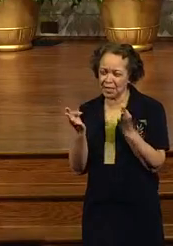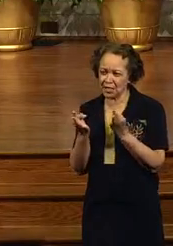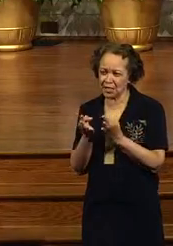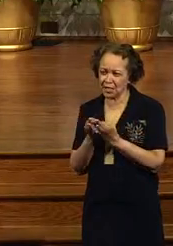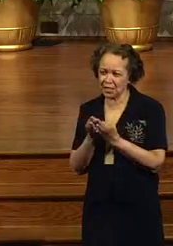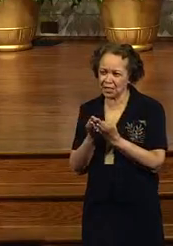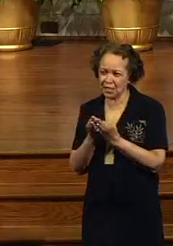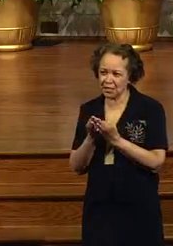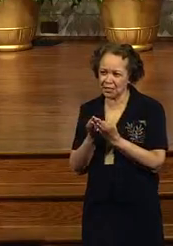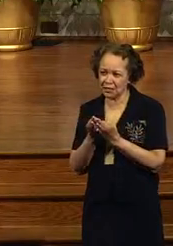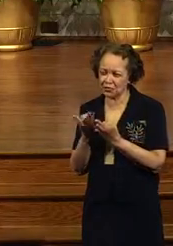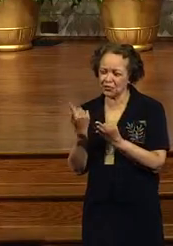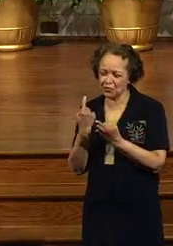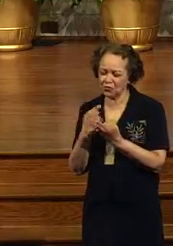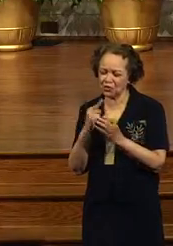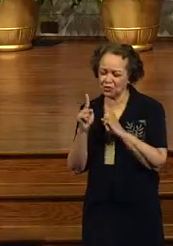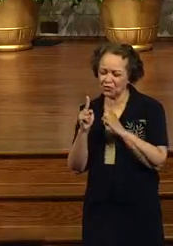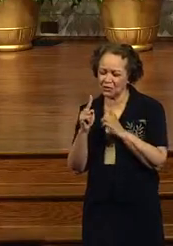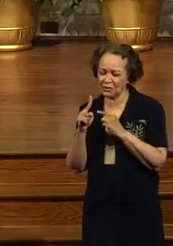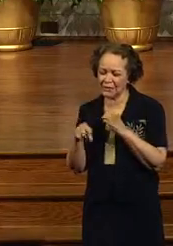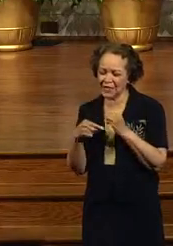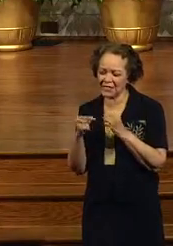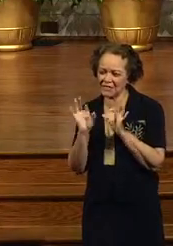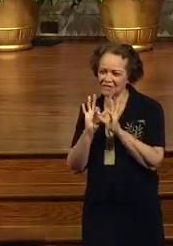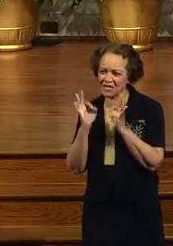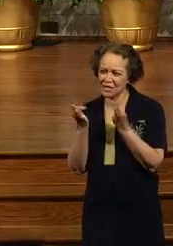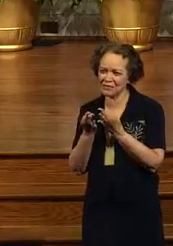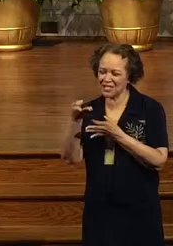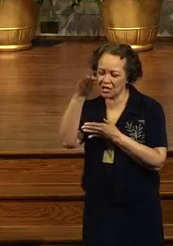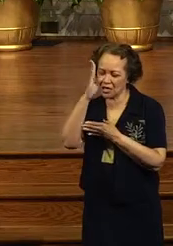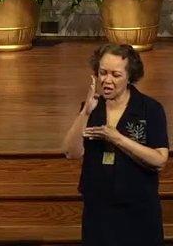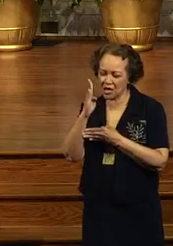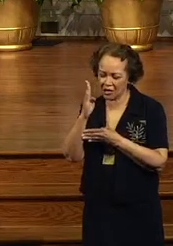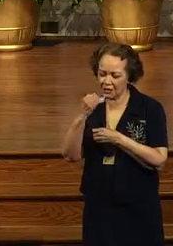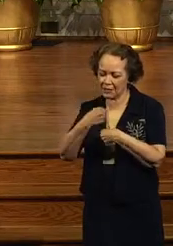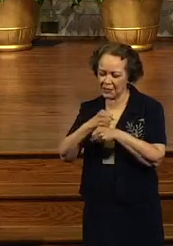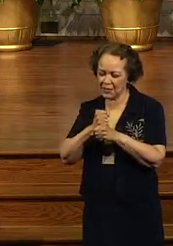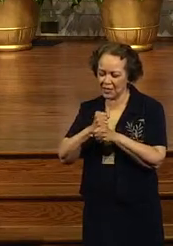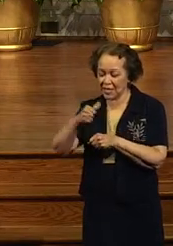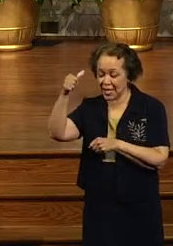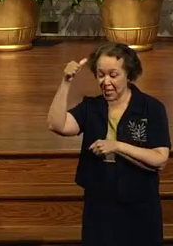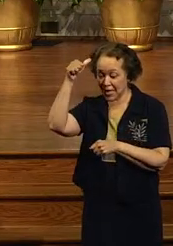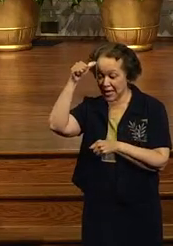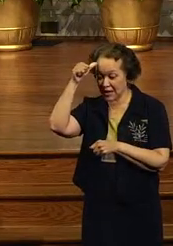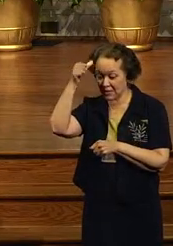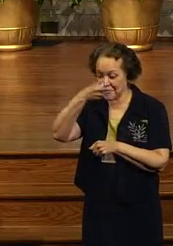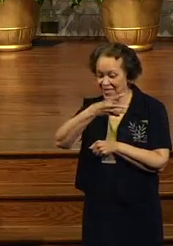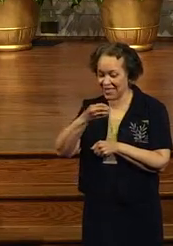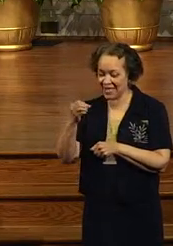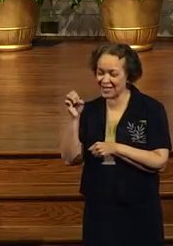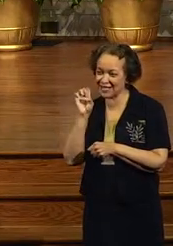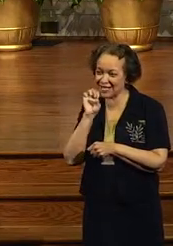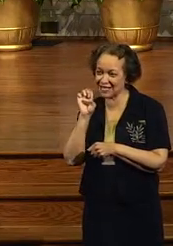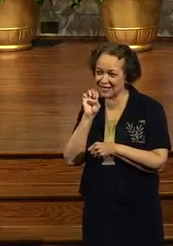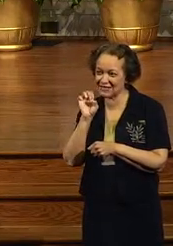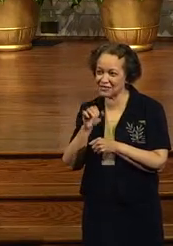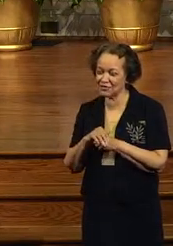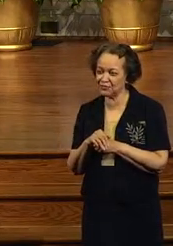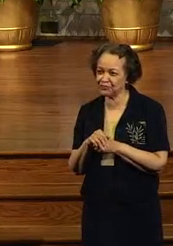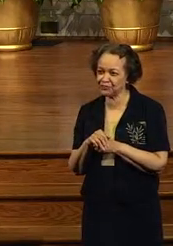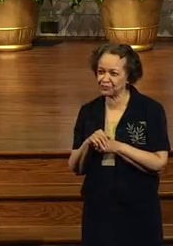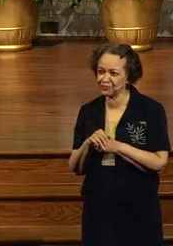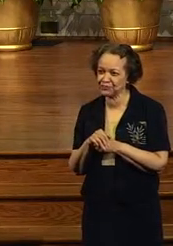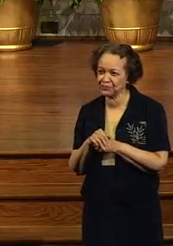Can we talk about the family? God created Adam and Eve.